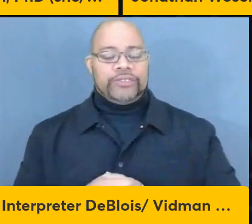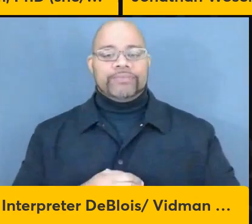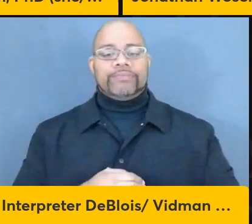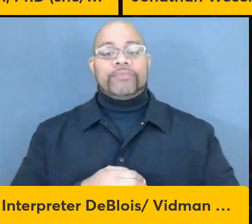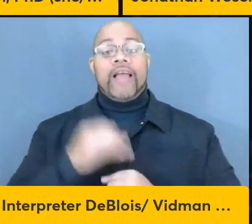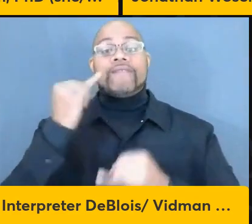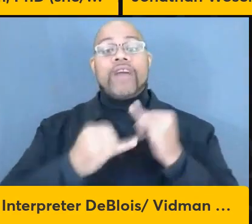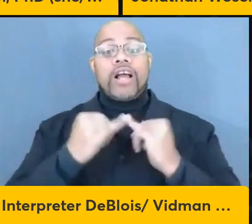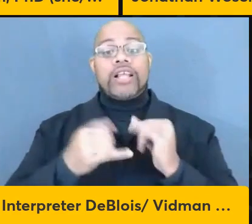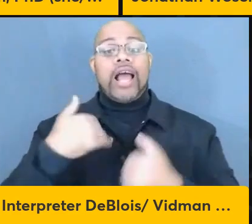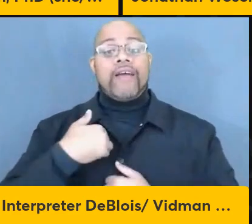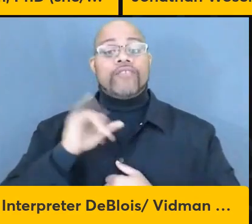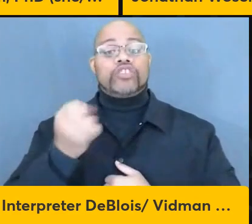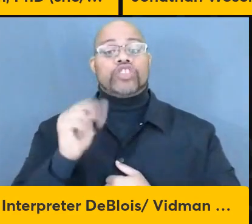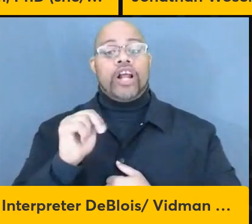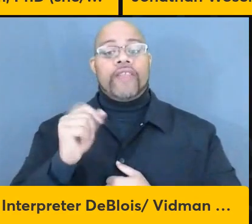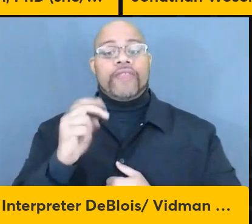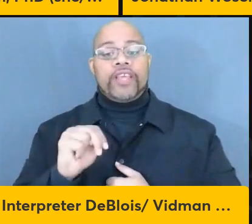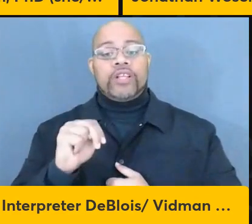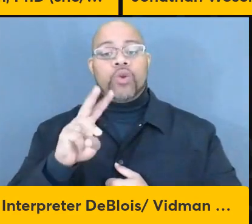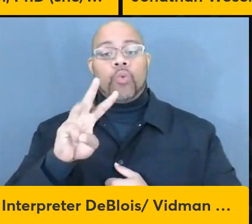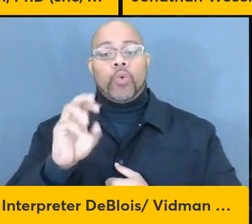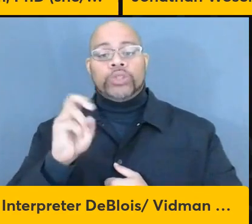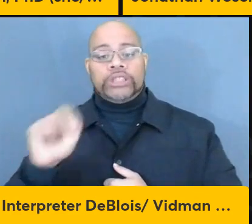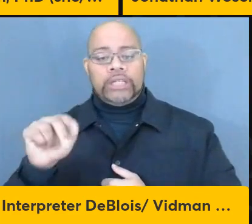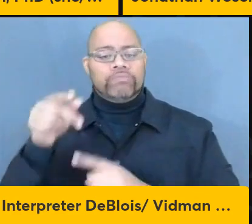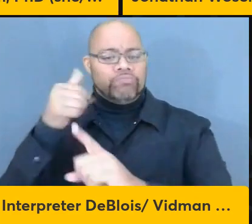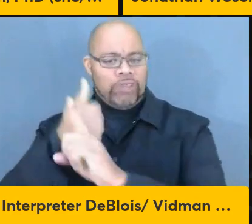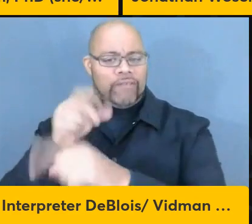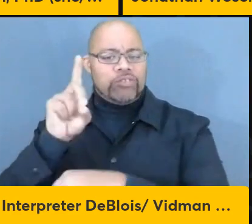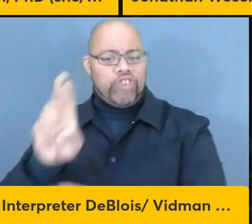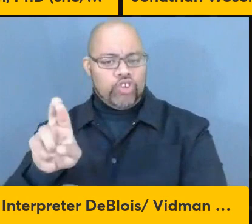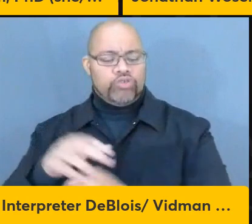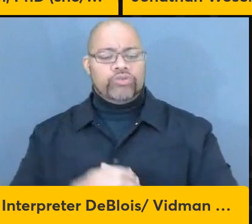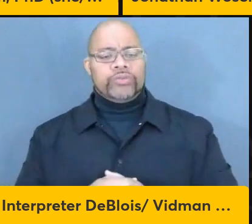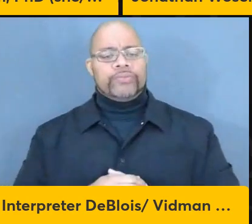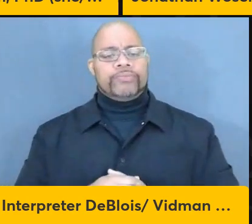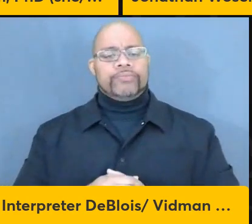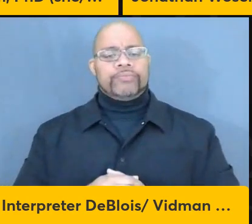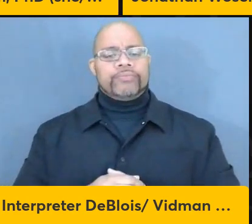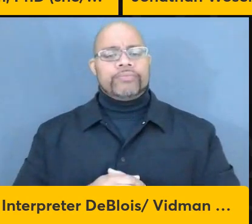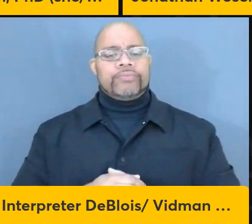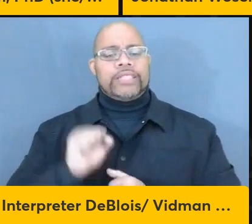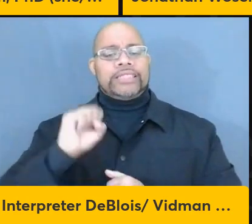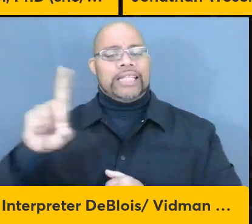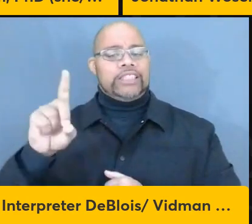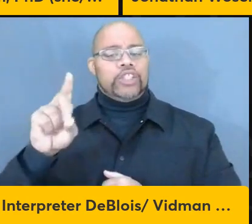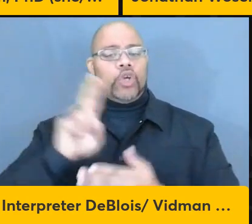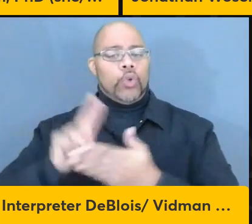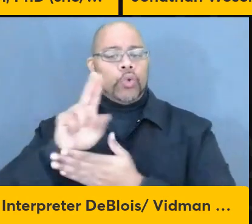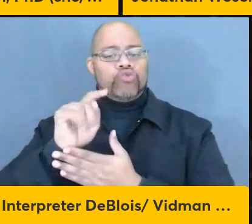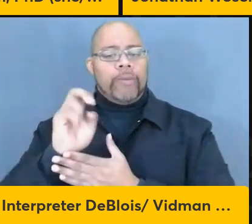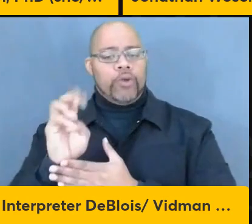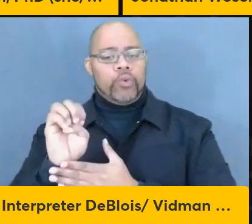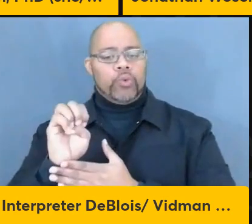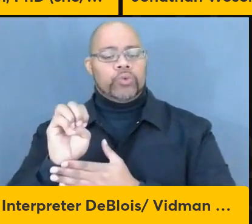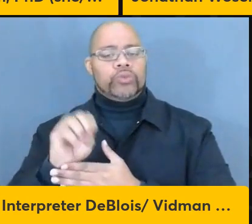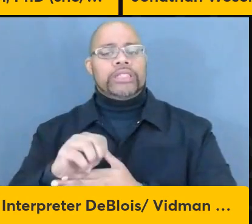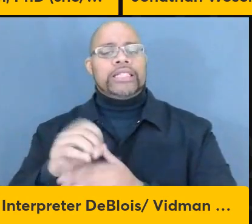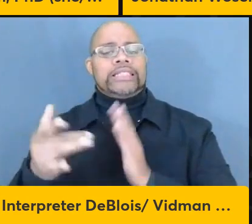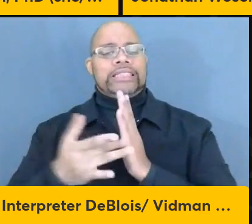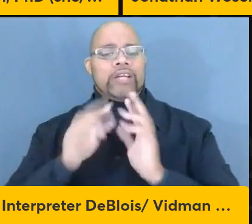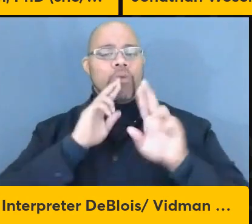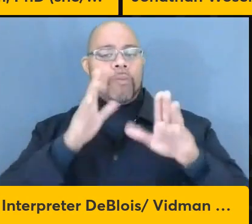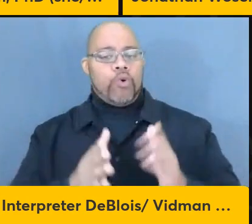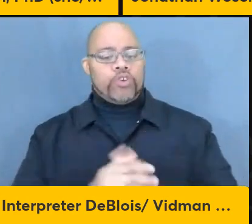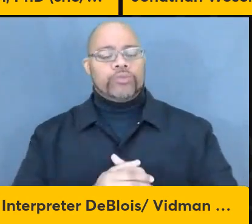And finally, we have Dr. Jonathan Wosen. He is a San Diego Union Tribune's biotech reporter.